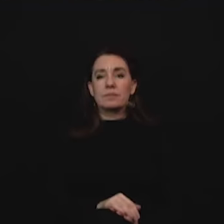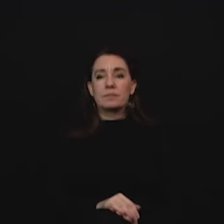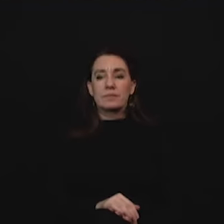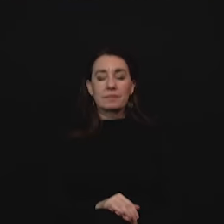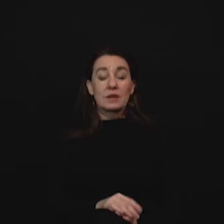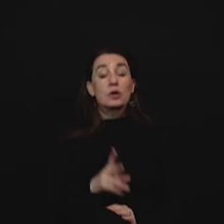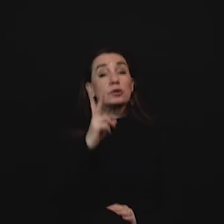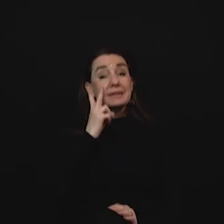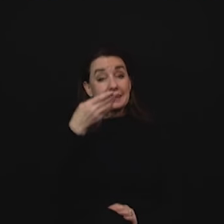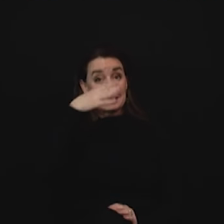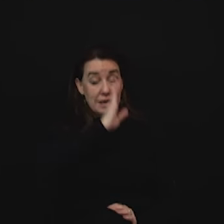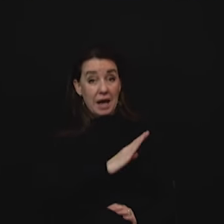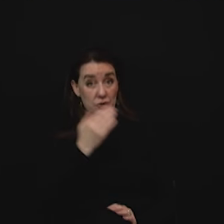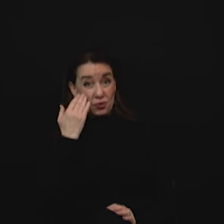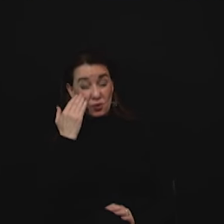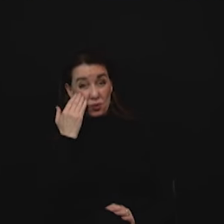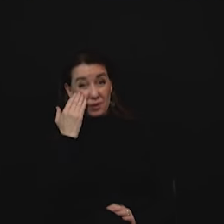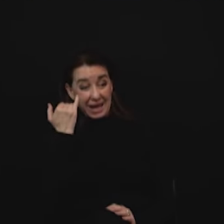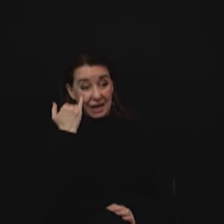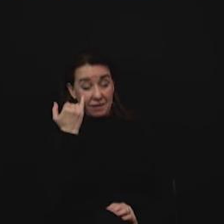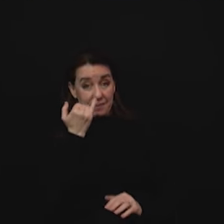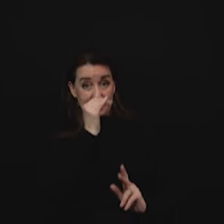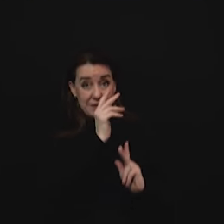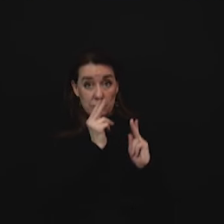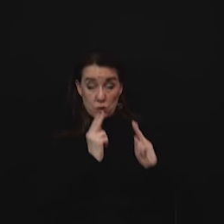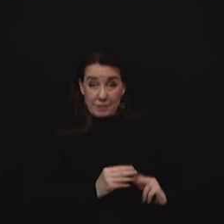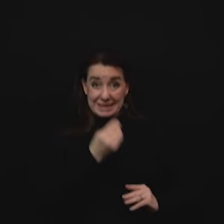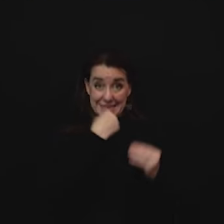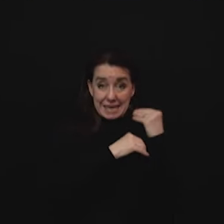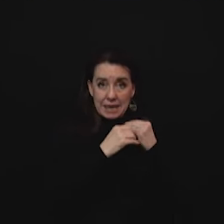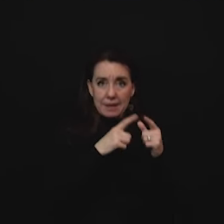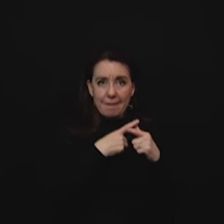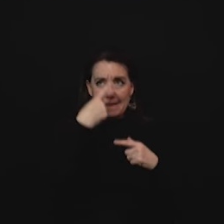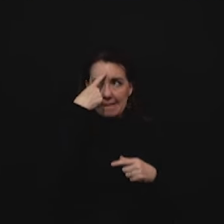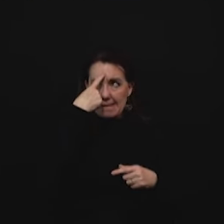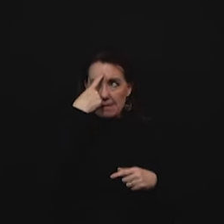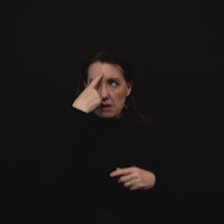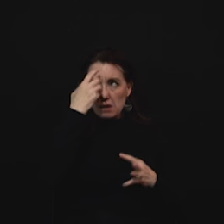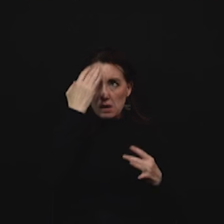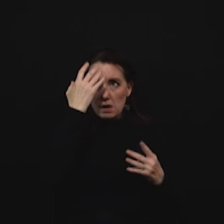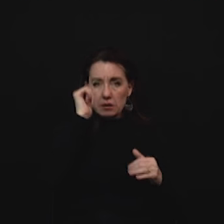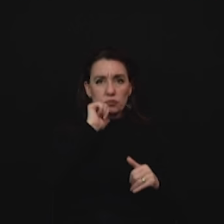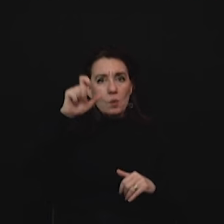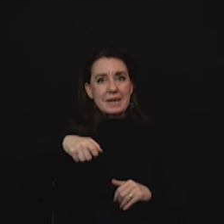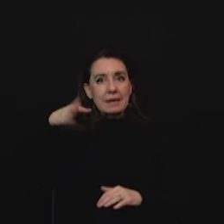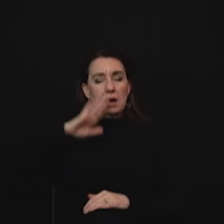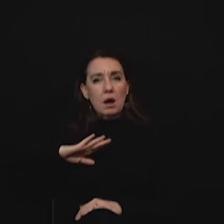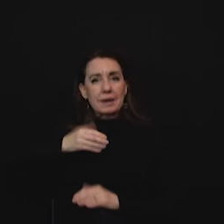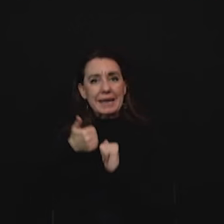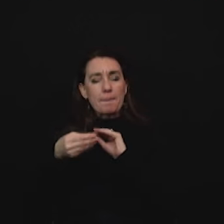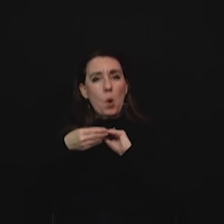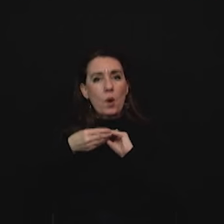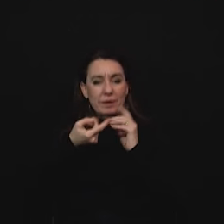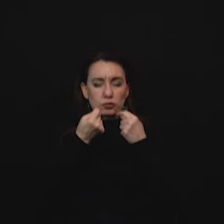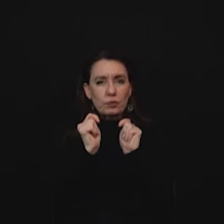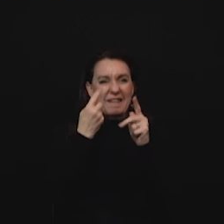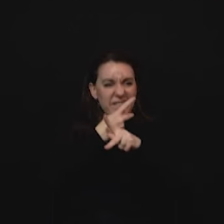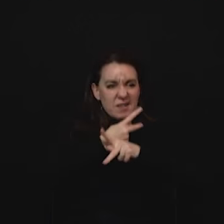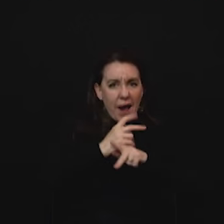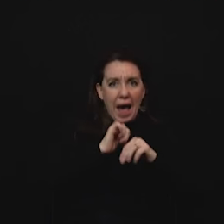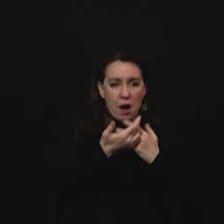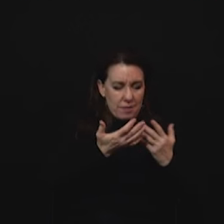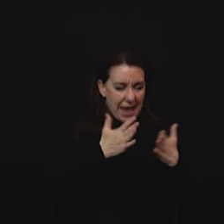You see, God knew that if these humans ate the fruit, they would think they didn't need him. And they would try to make